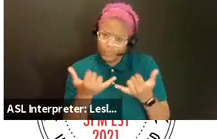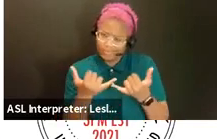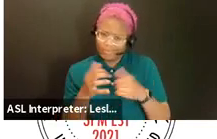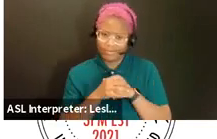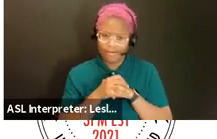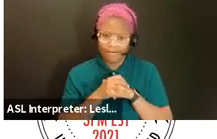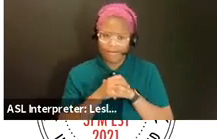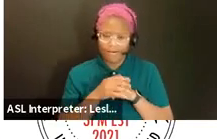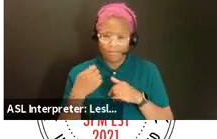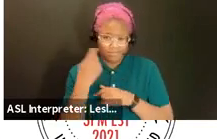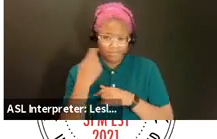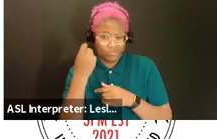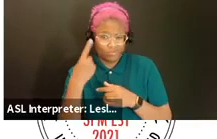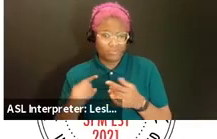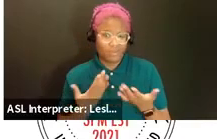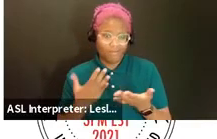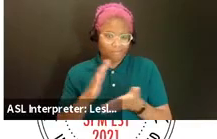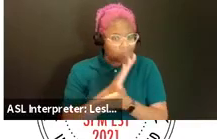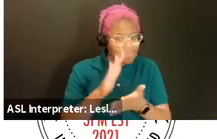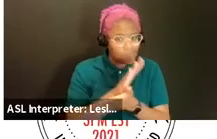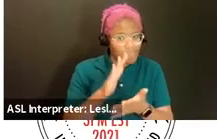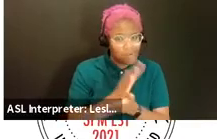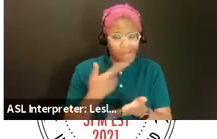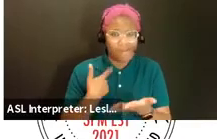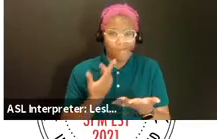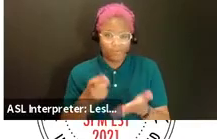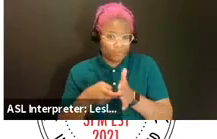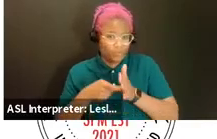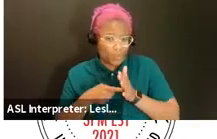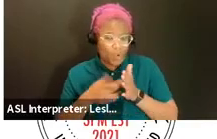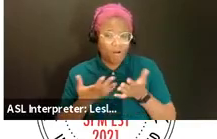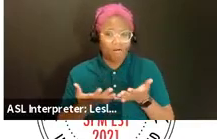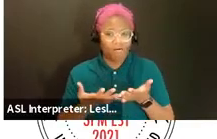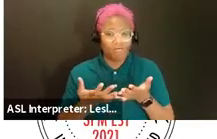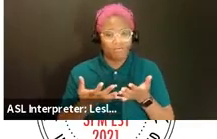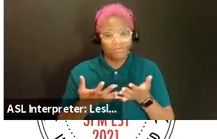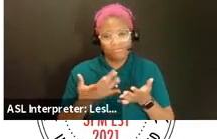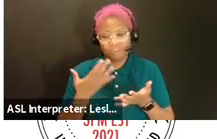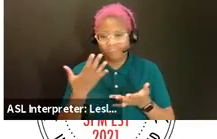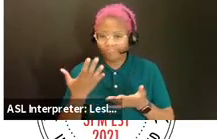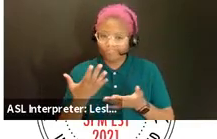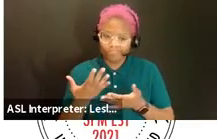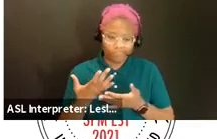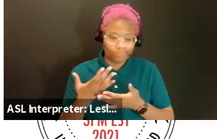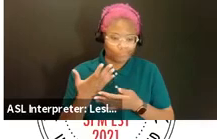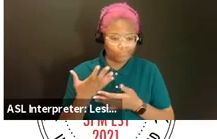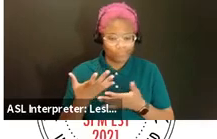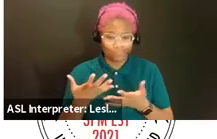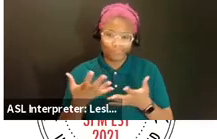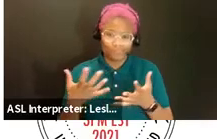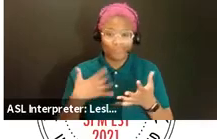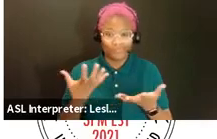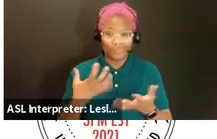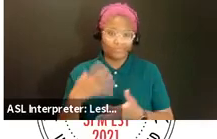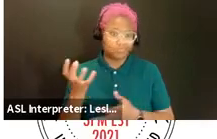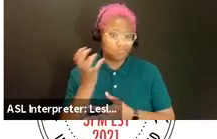Yeah. the documentation that is generally assembled to support an O1 is, it tends to be kind of a